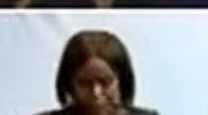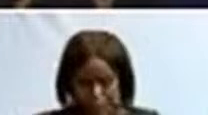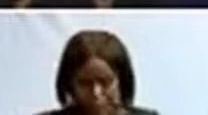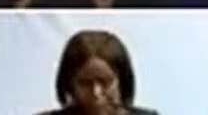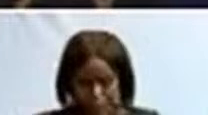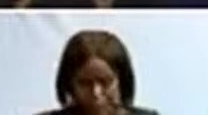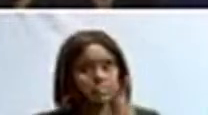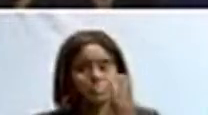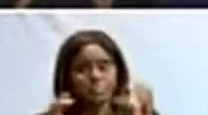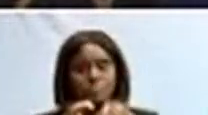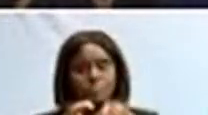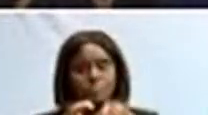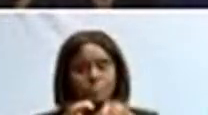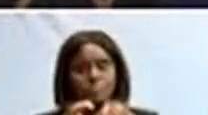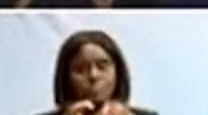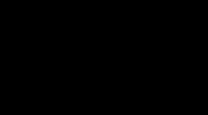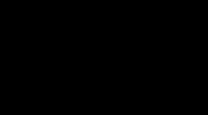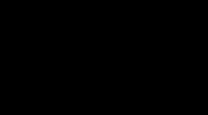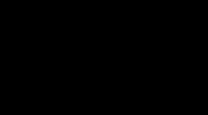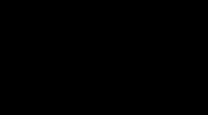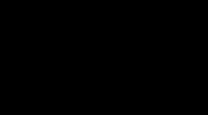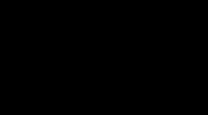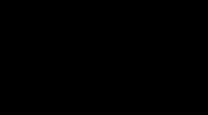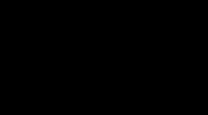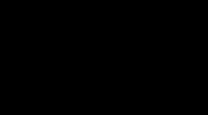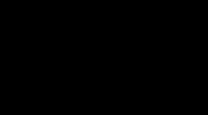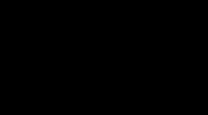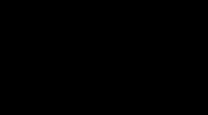Town Council, you are welcome. Good morning to you. My